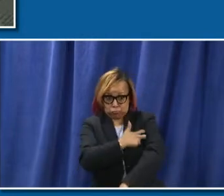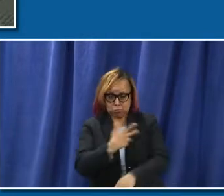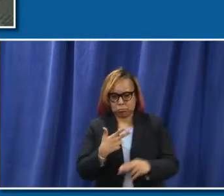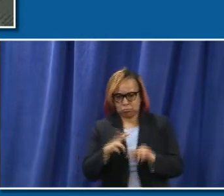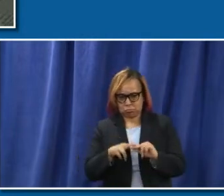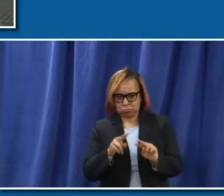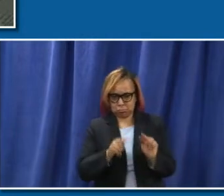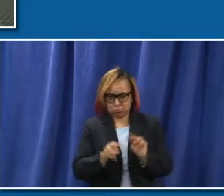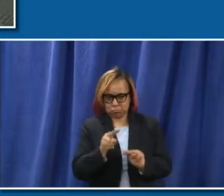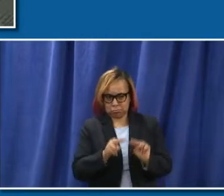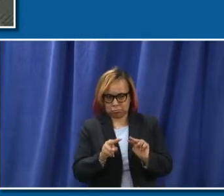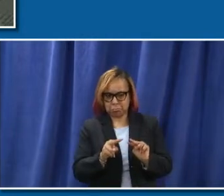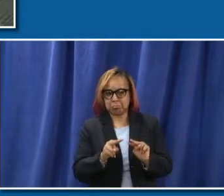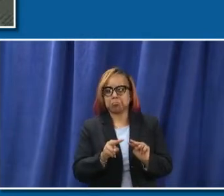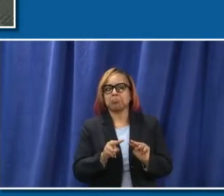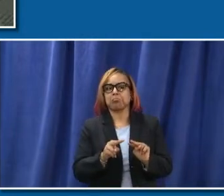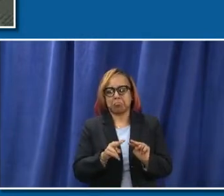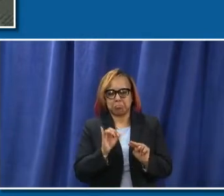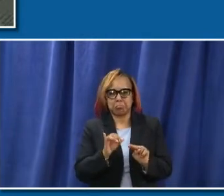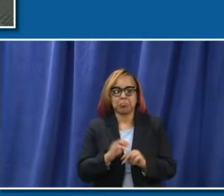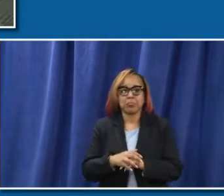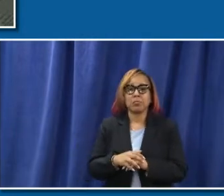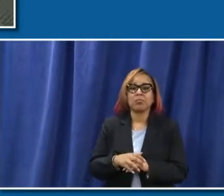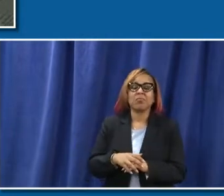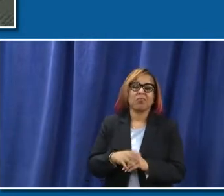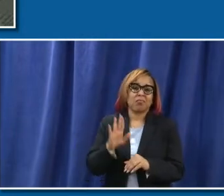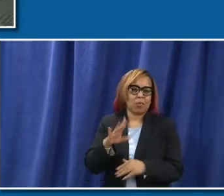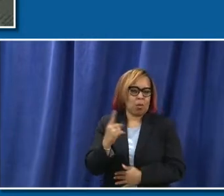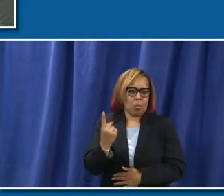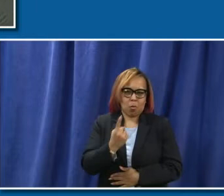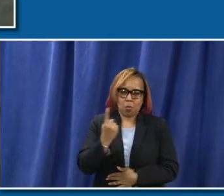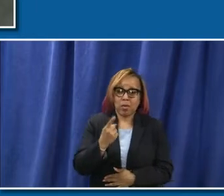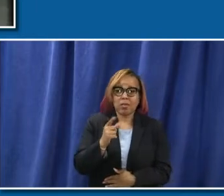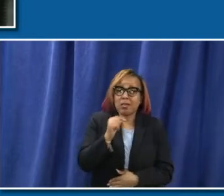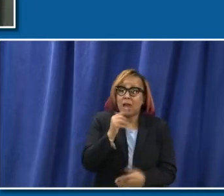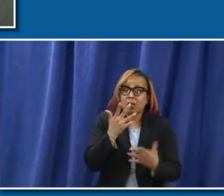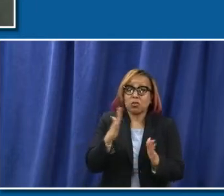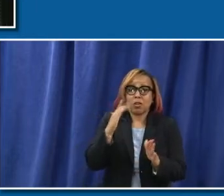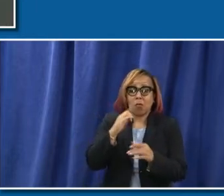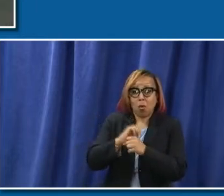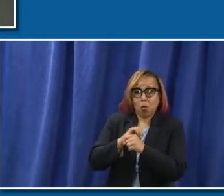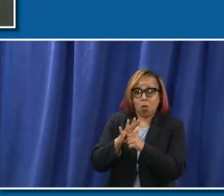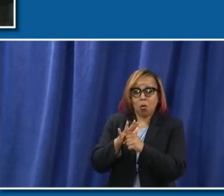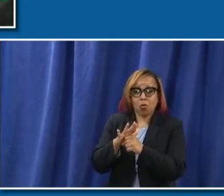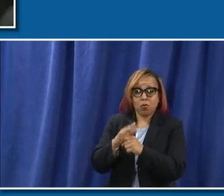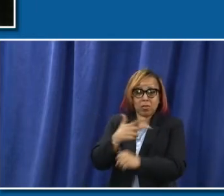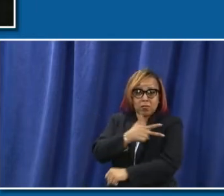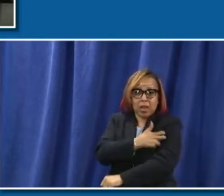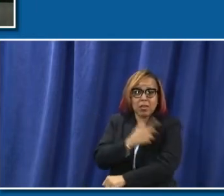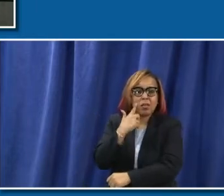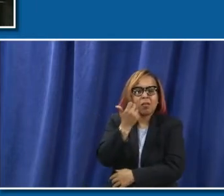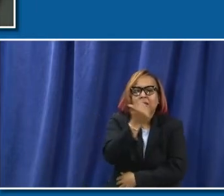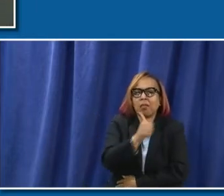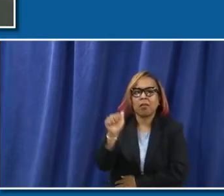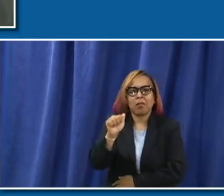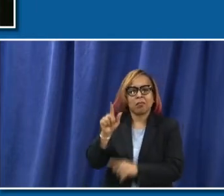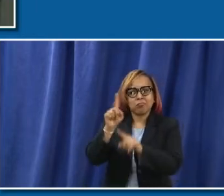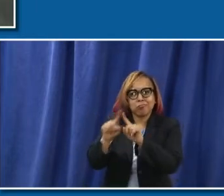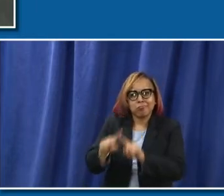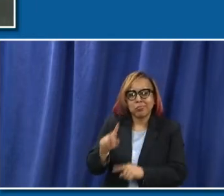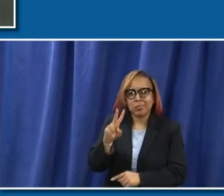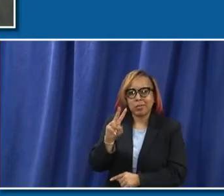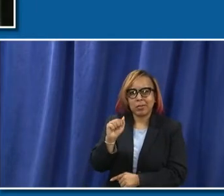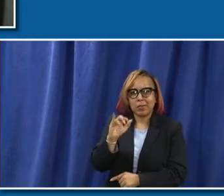vaccine, just so you can be monitored after vaccination. Yeah, and we always, not just for COVID vaccine, but for any vaccine, we